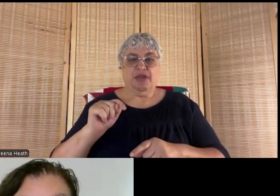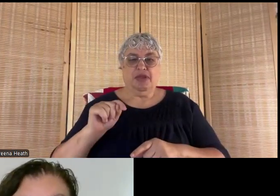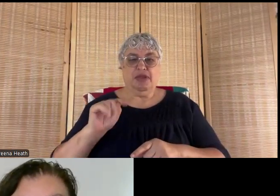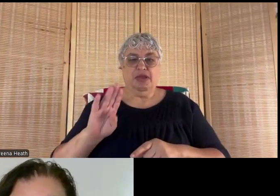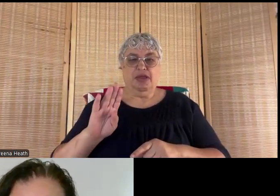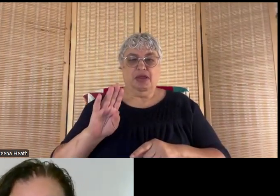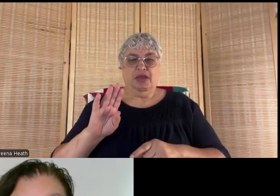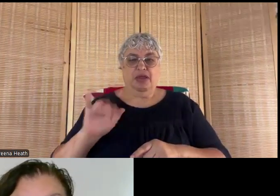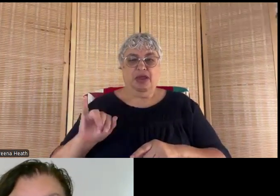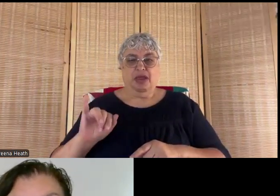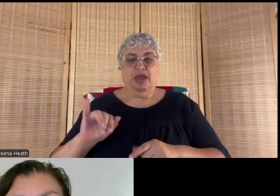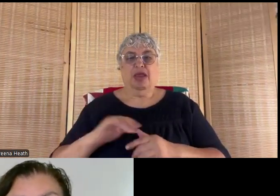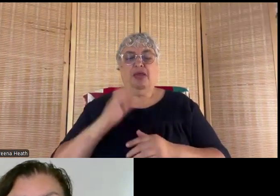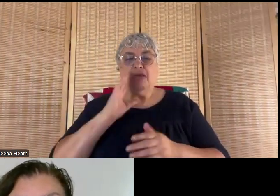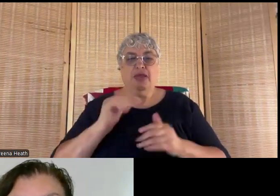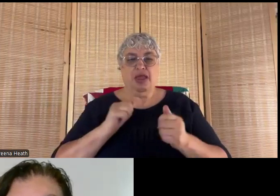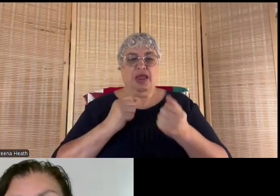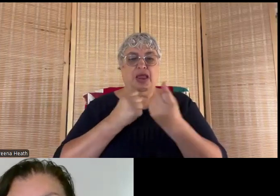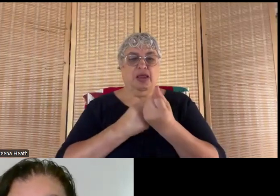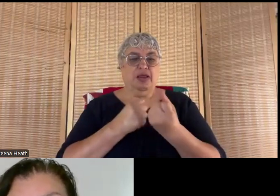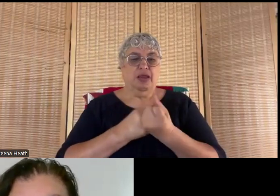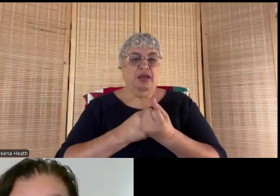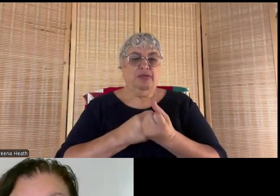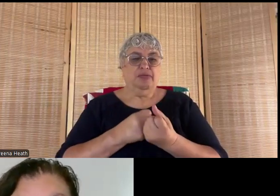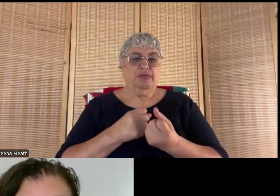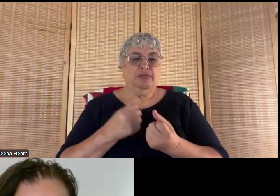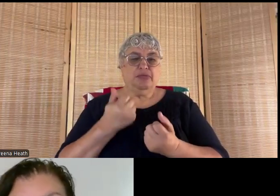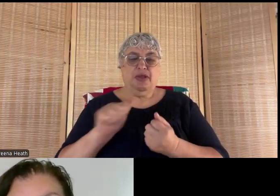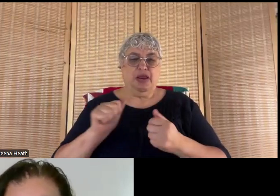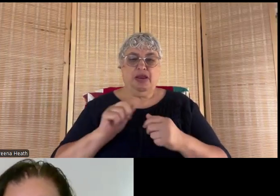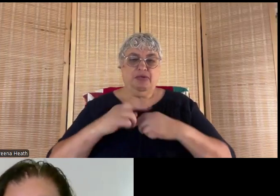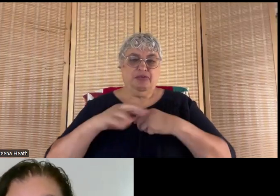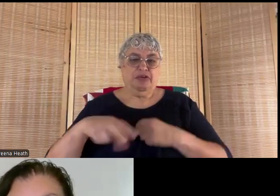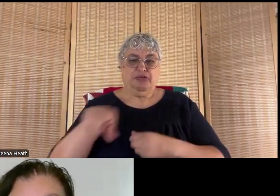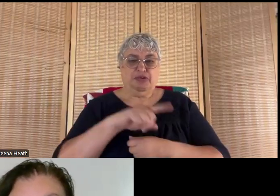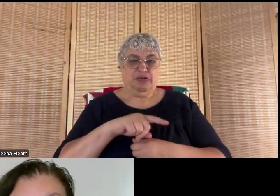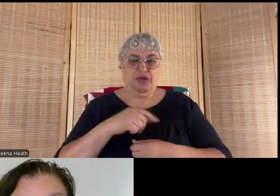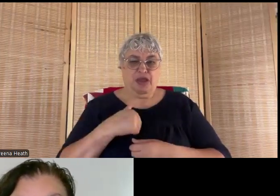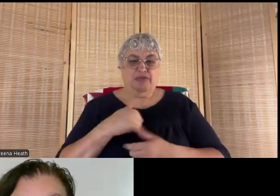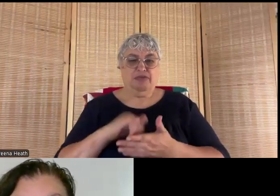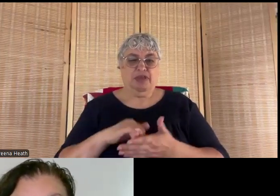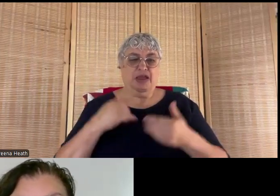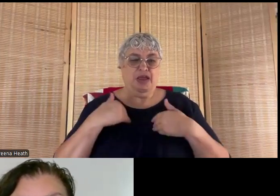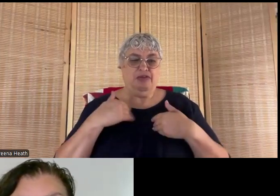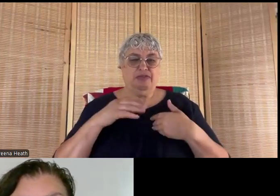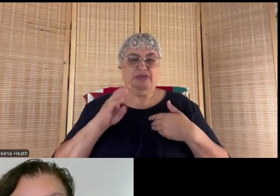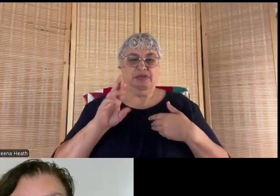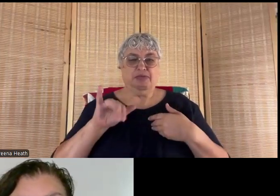how that funding source can help any referrals that you have that have a brain